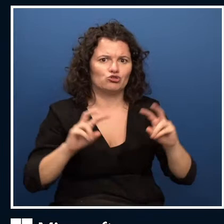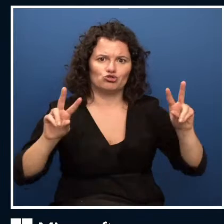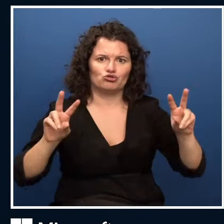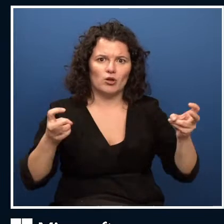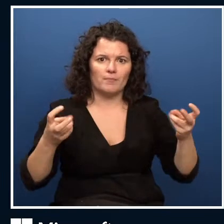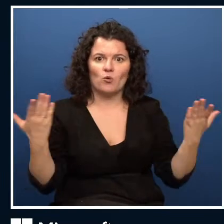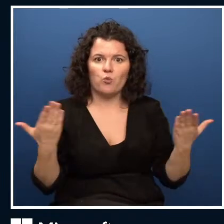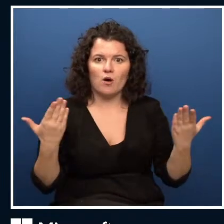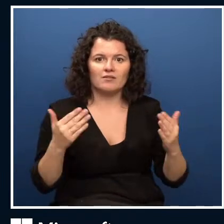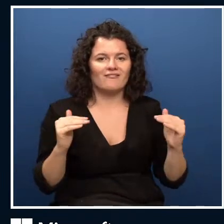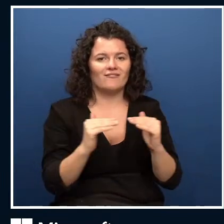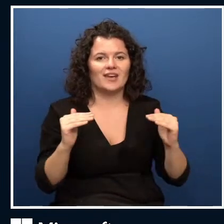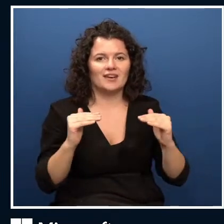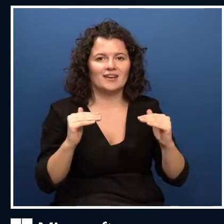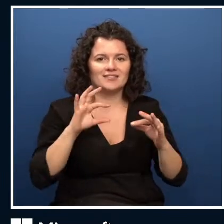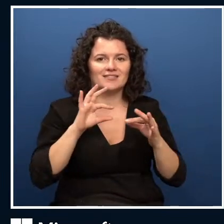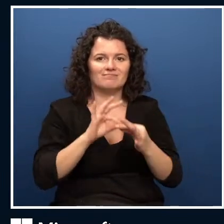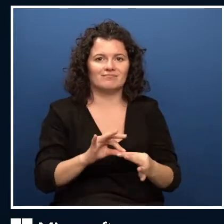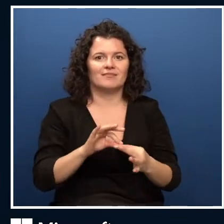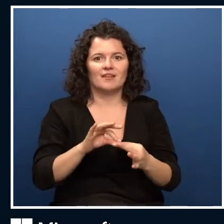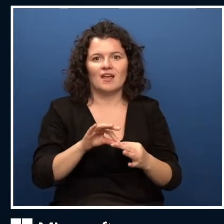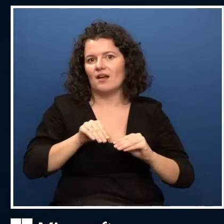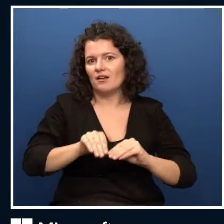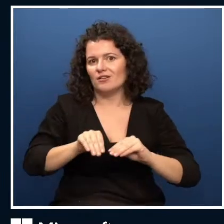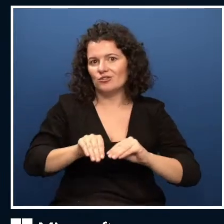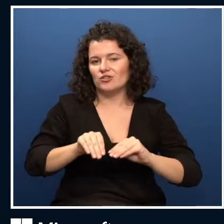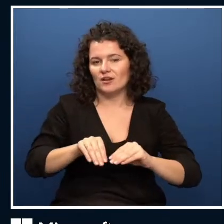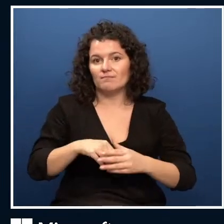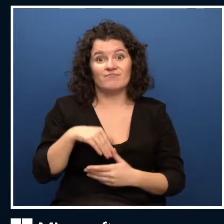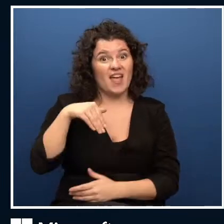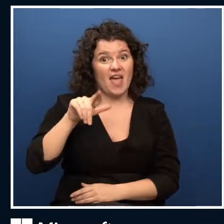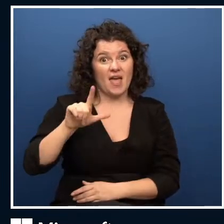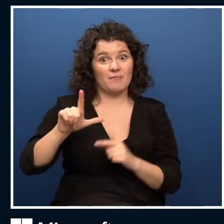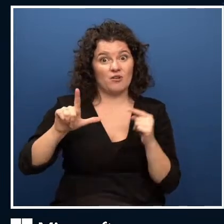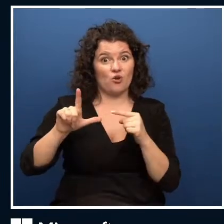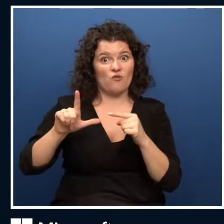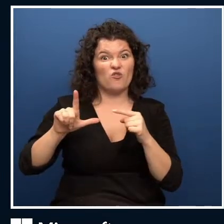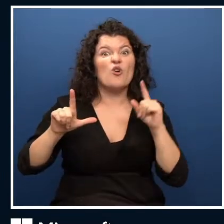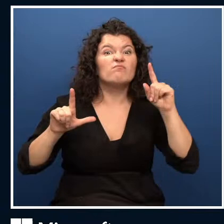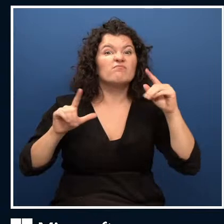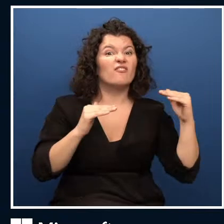to realize how important ML is for production applications.